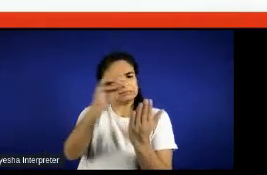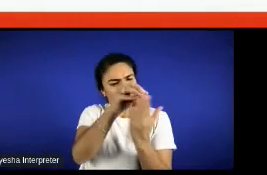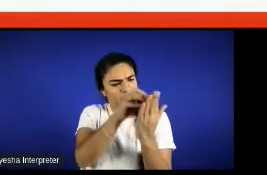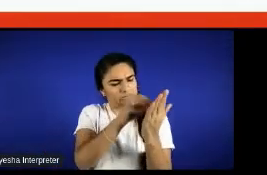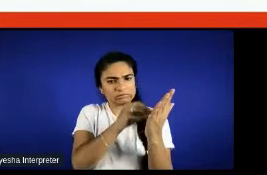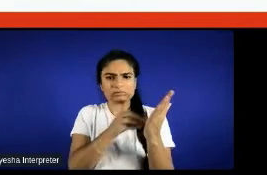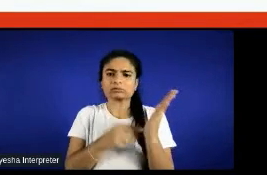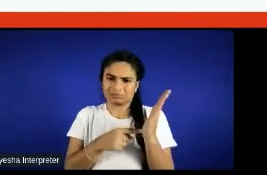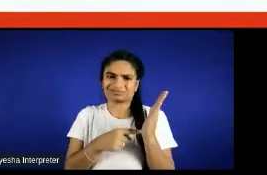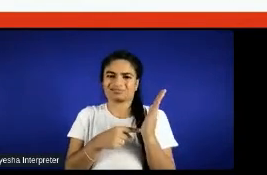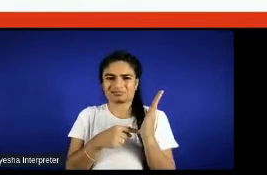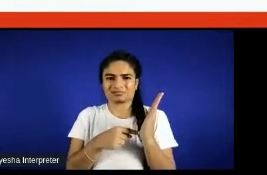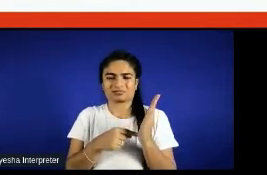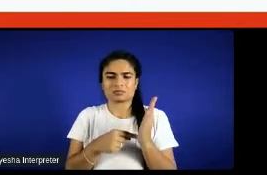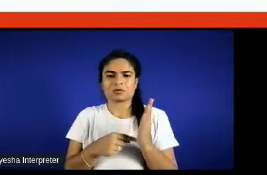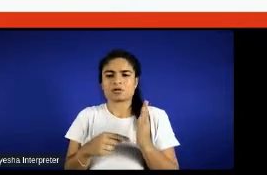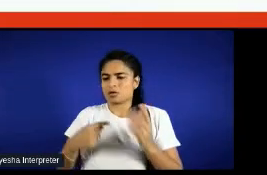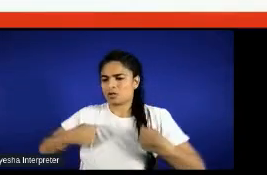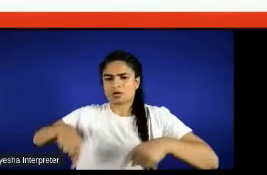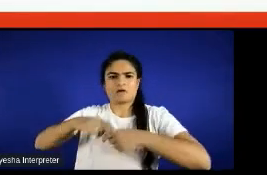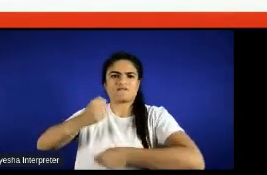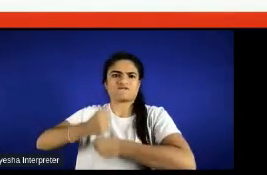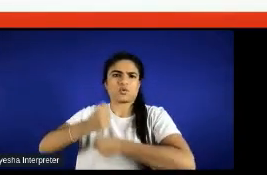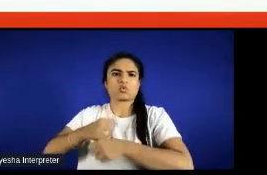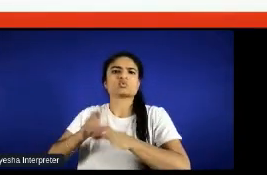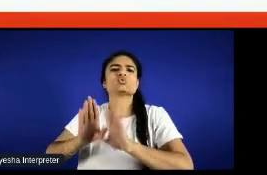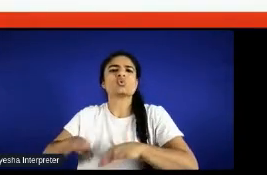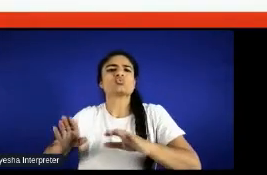these SCI values, missions, and